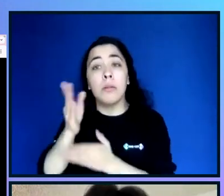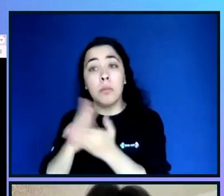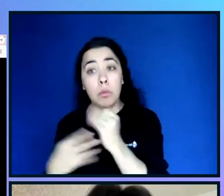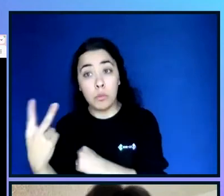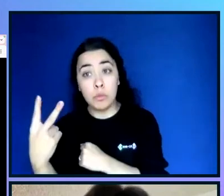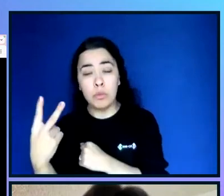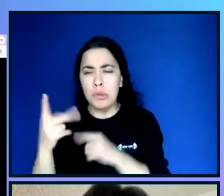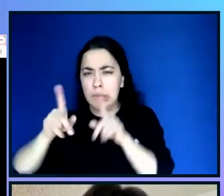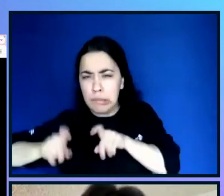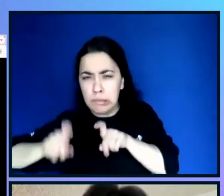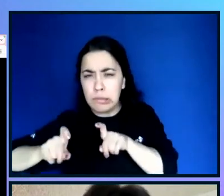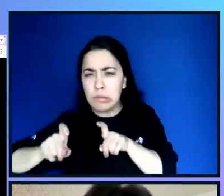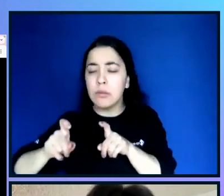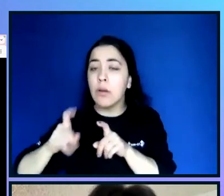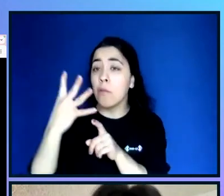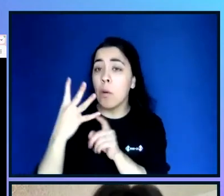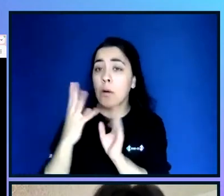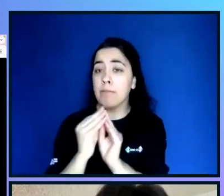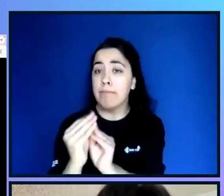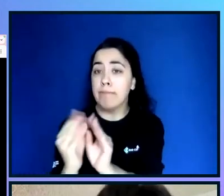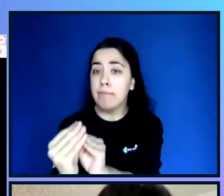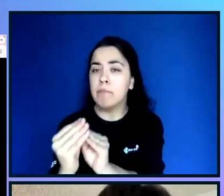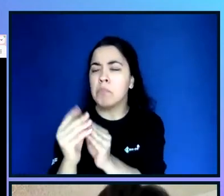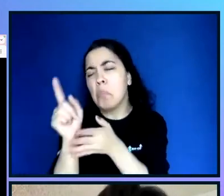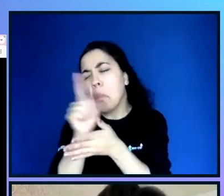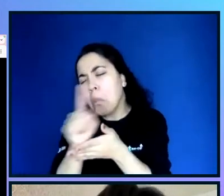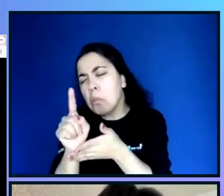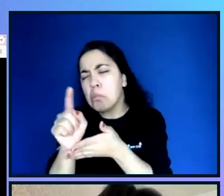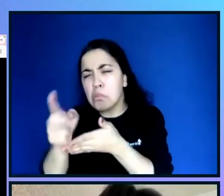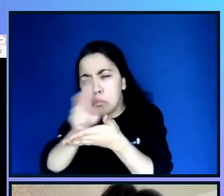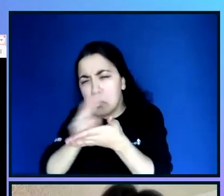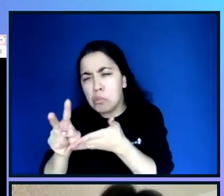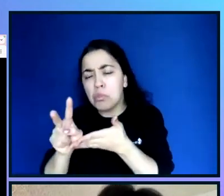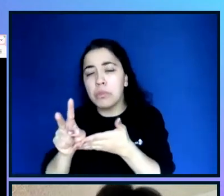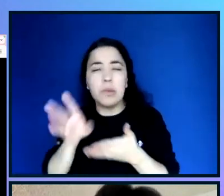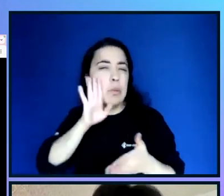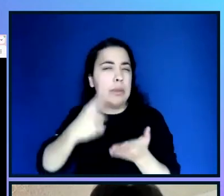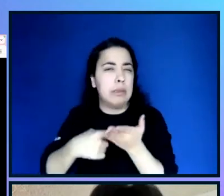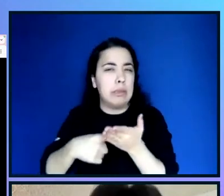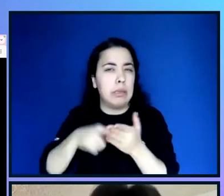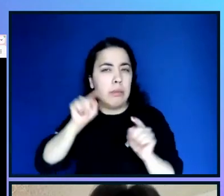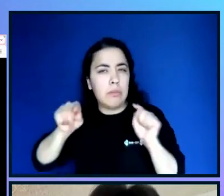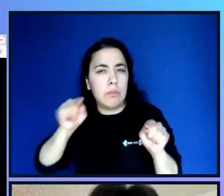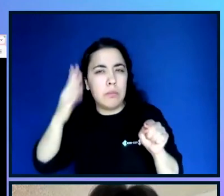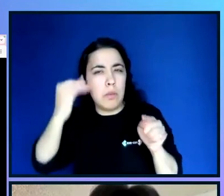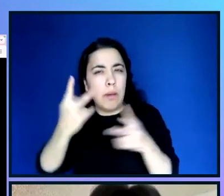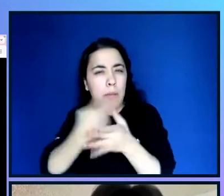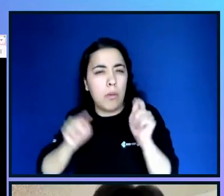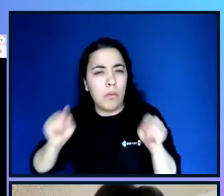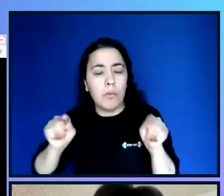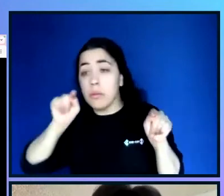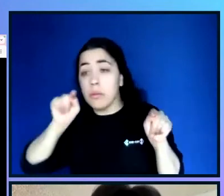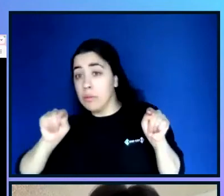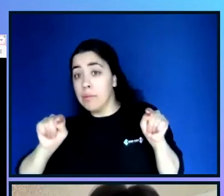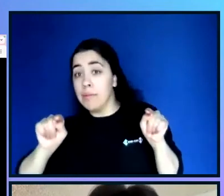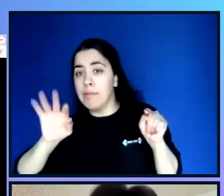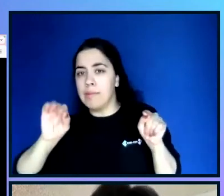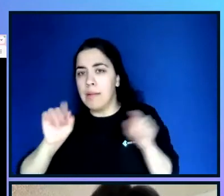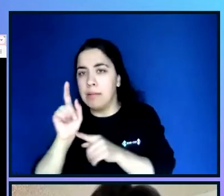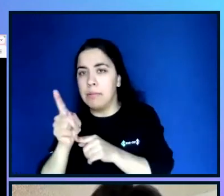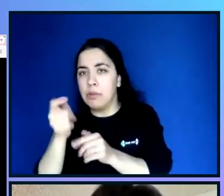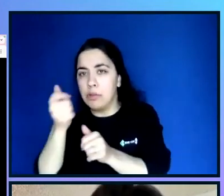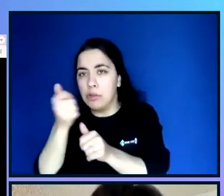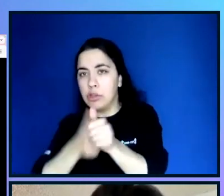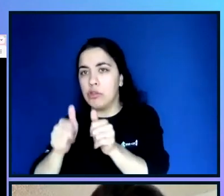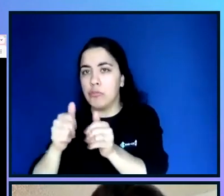over 1 or 2 weeks, and hold on for a sec because we'll explain why we have both of these, that were at 90 minutes each, again, honoring that more time